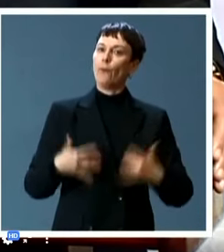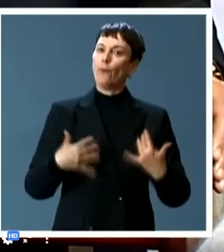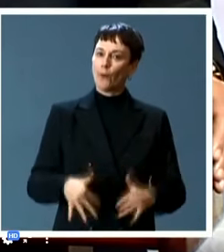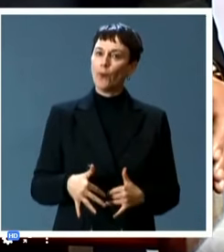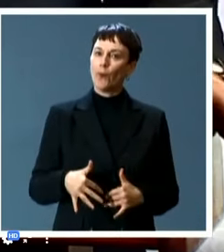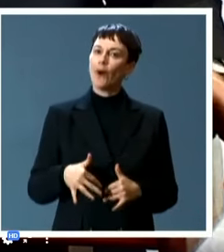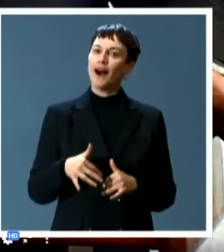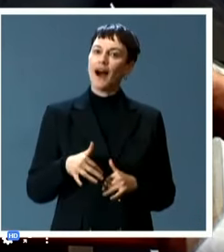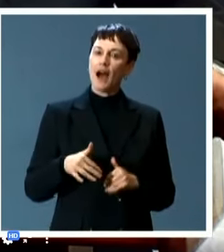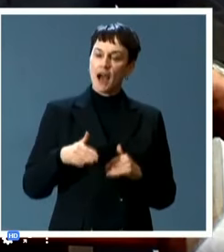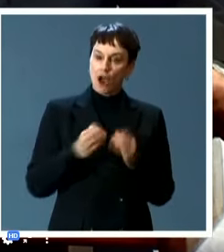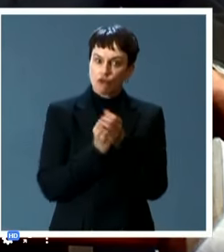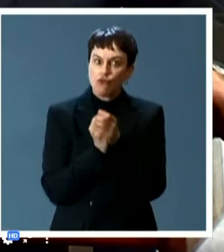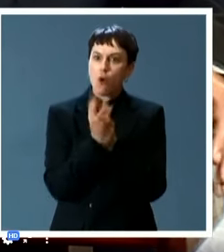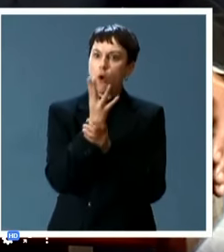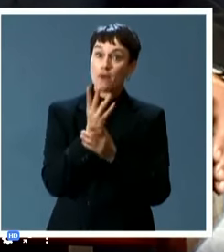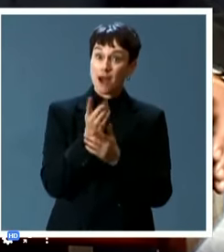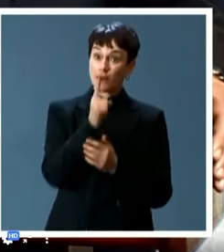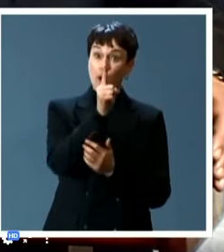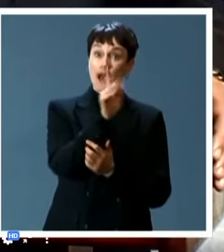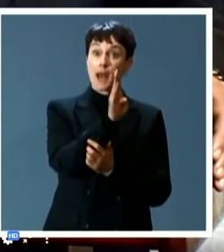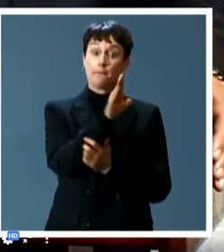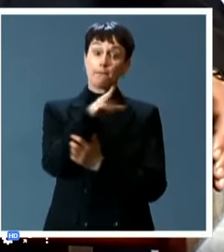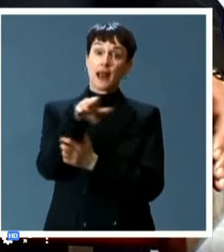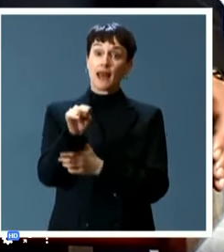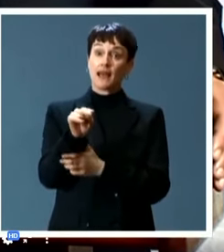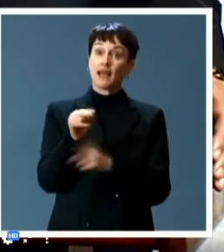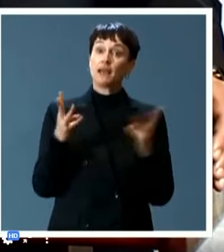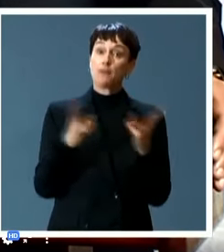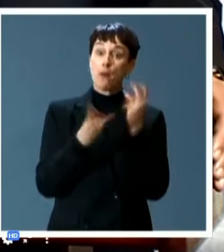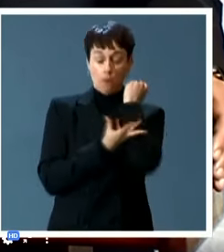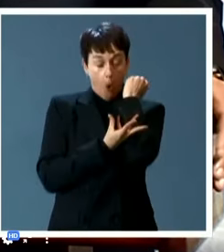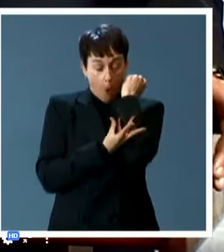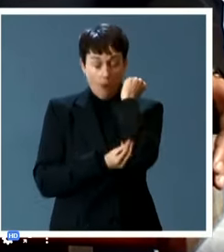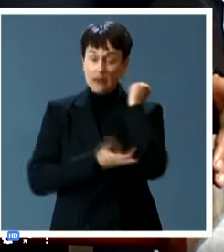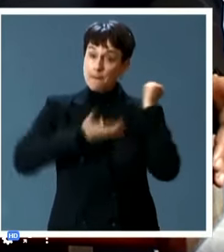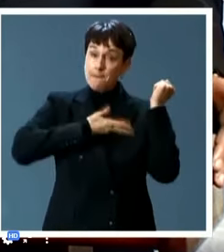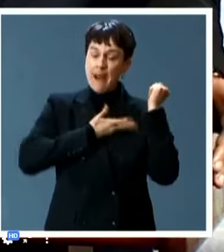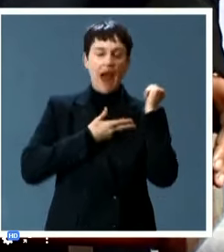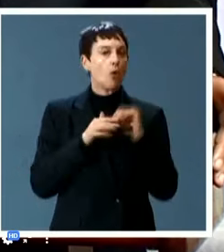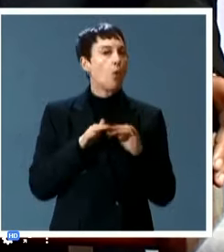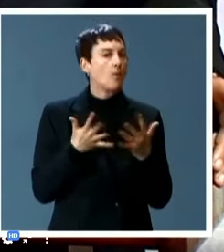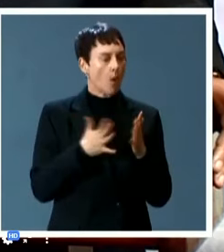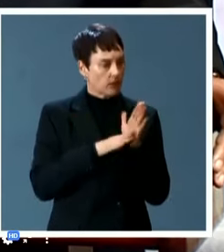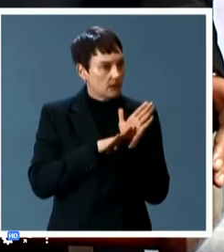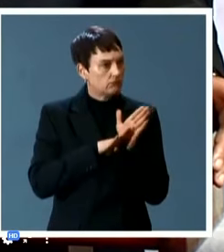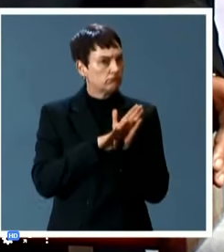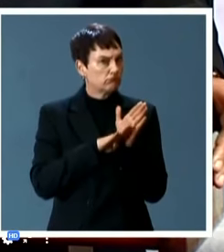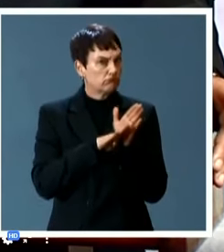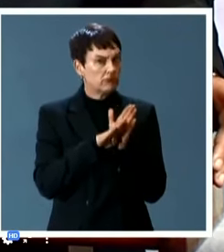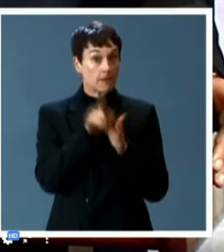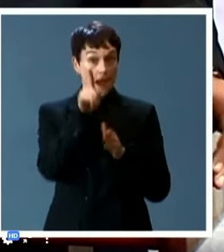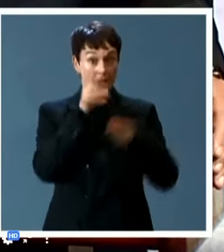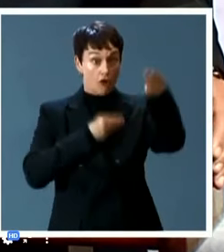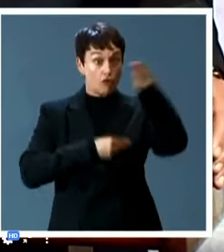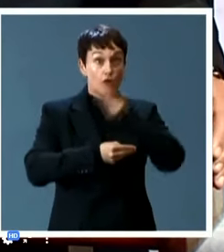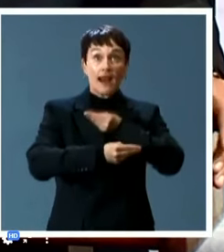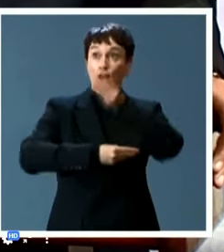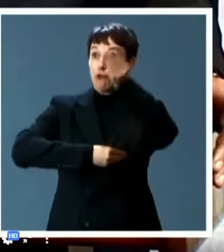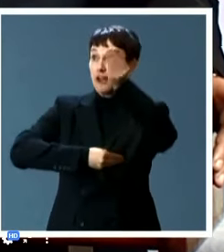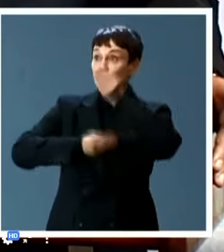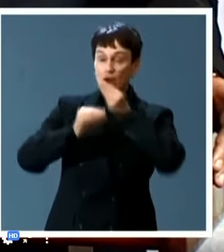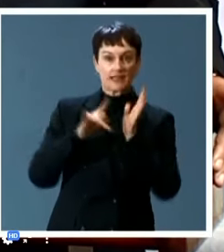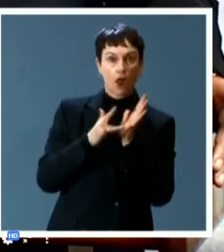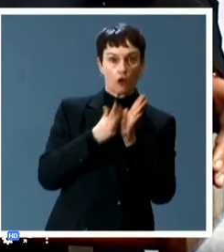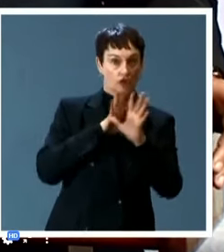prosperity, and more than 1 billion people have moved out of extreme poverty. But the expansion of trade and technological progress